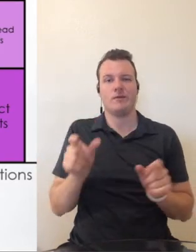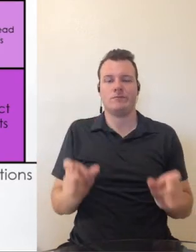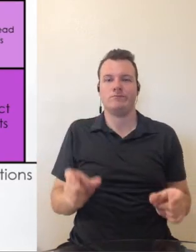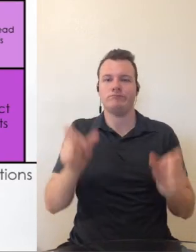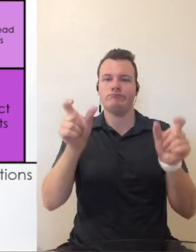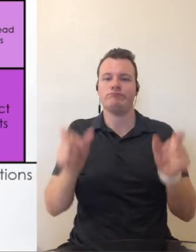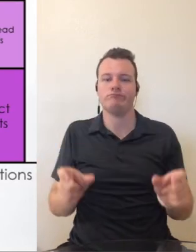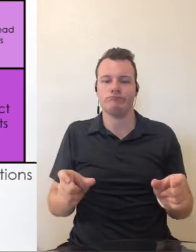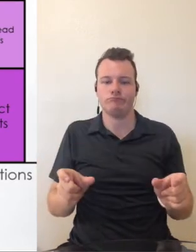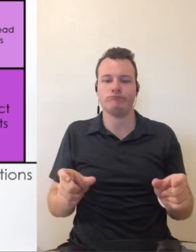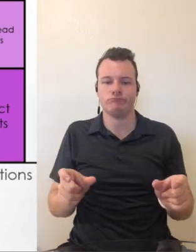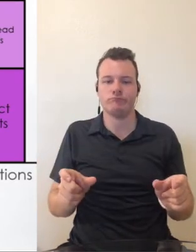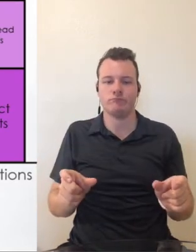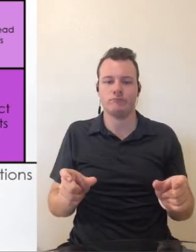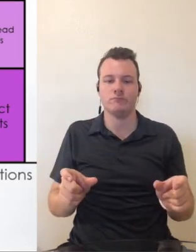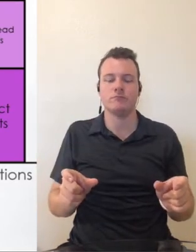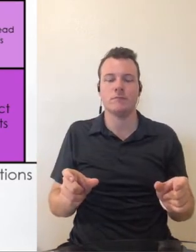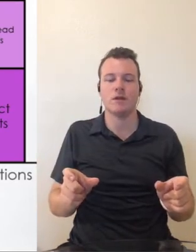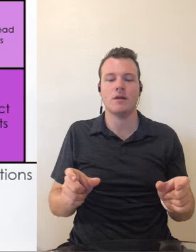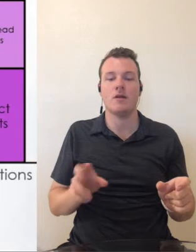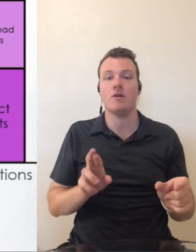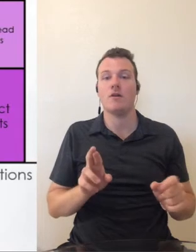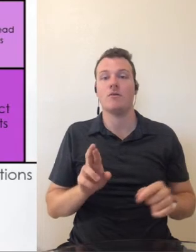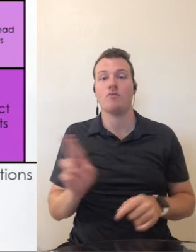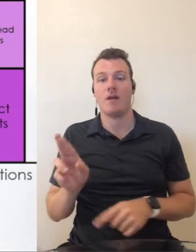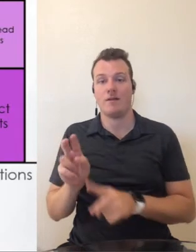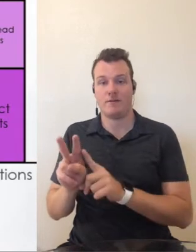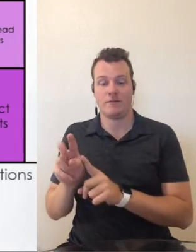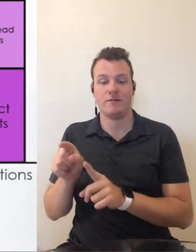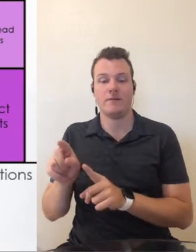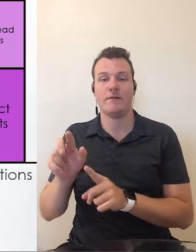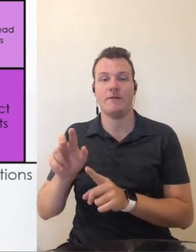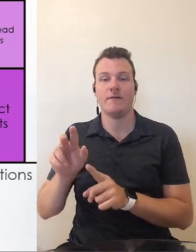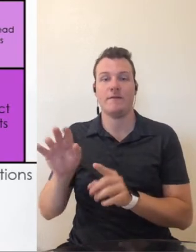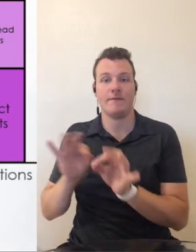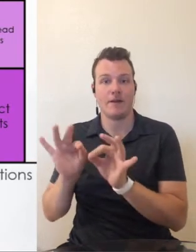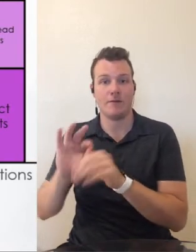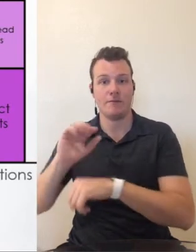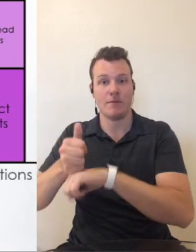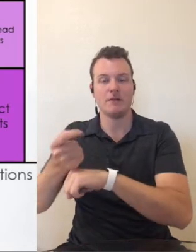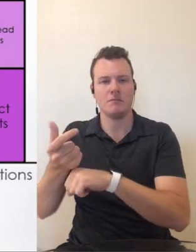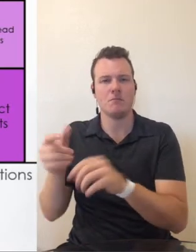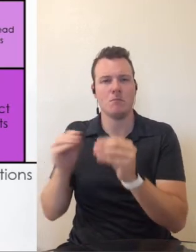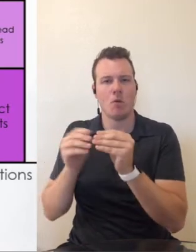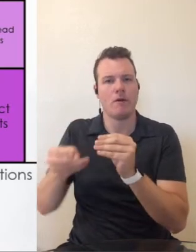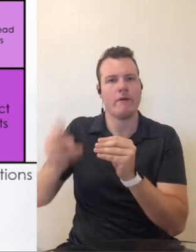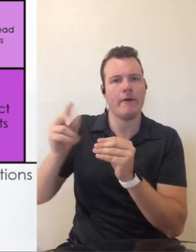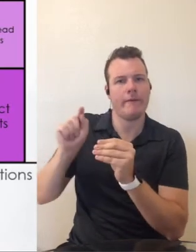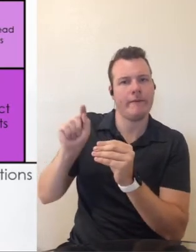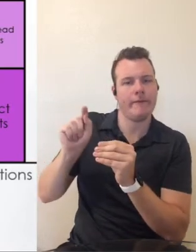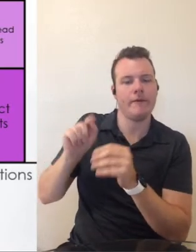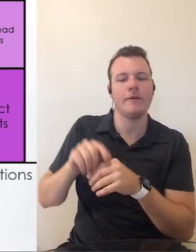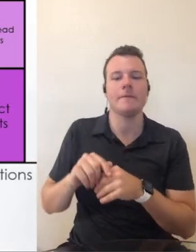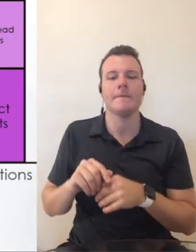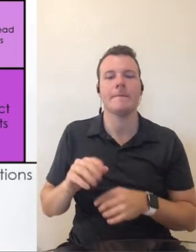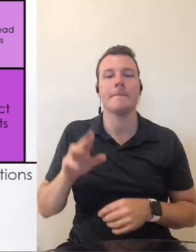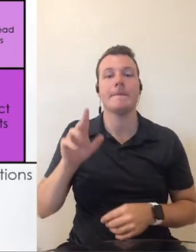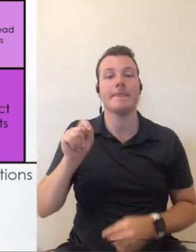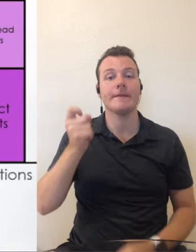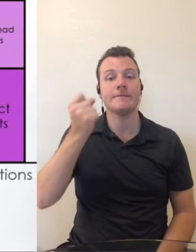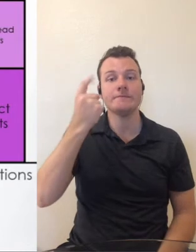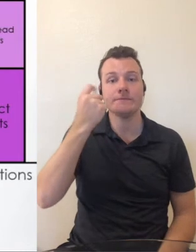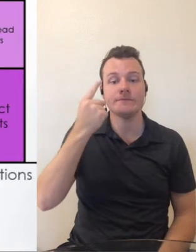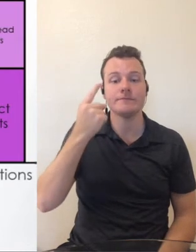it's a little bit higher on the right-hand side under value-based pricing than it is on the left-hand side. But you'll also notice